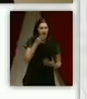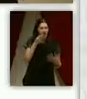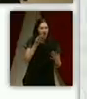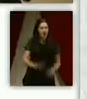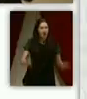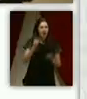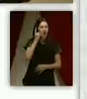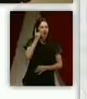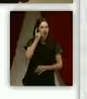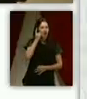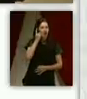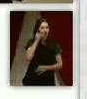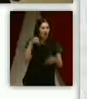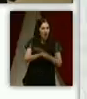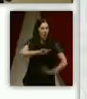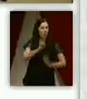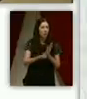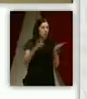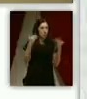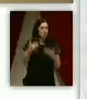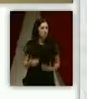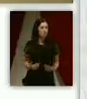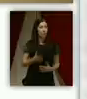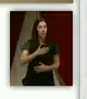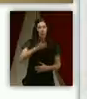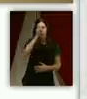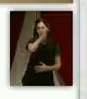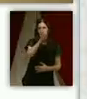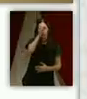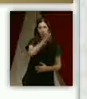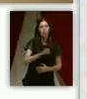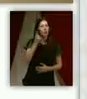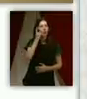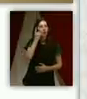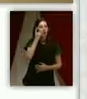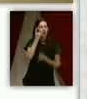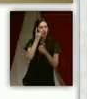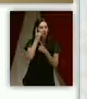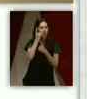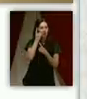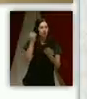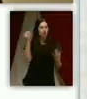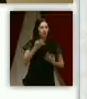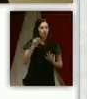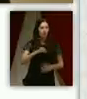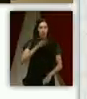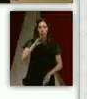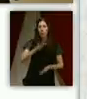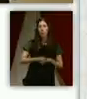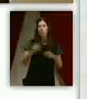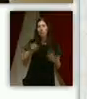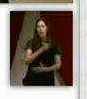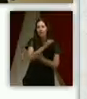know any single mobile phone that's accessible. From my point of view, a mobile phone